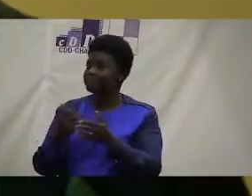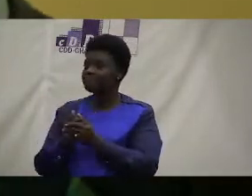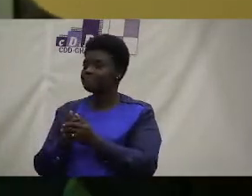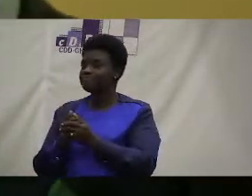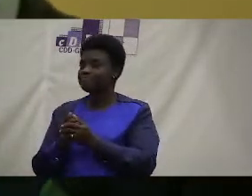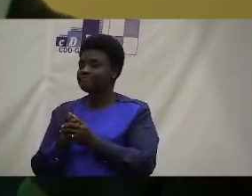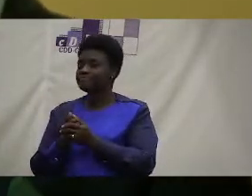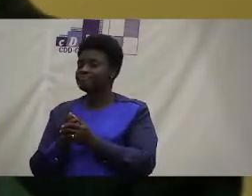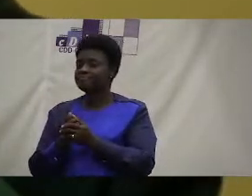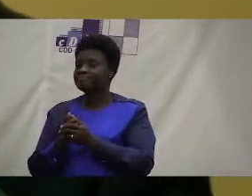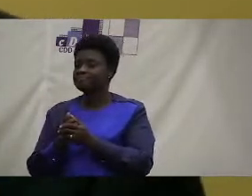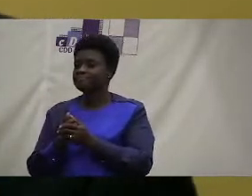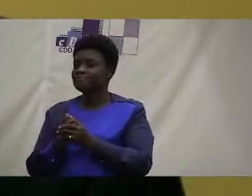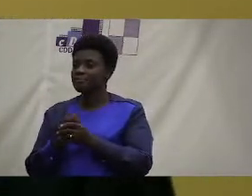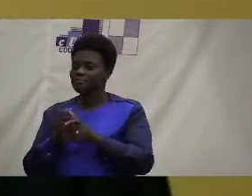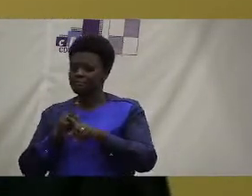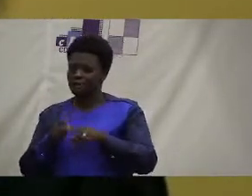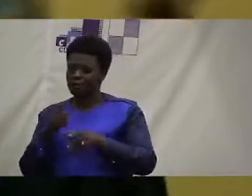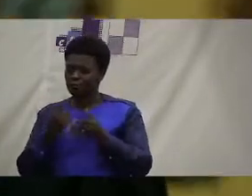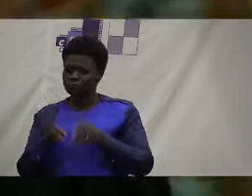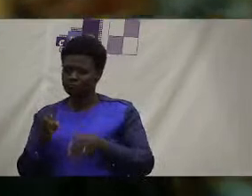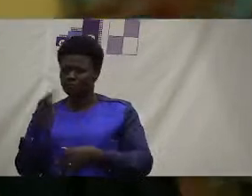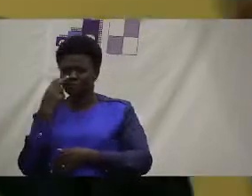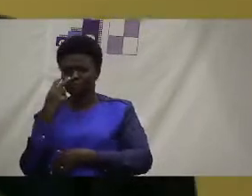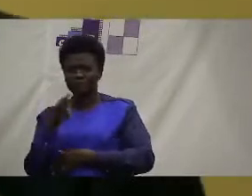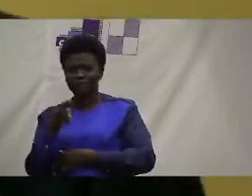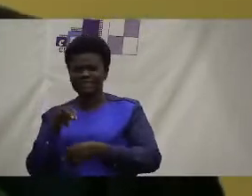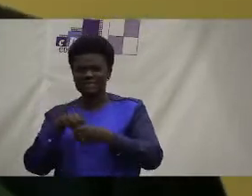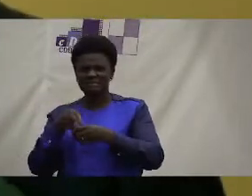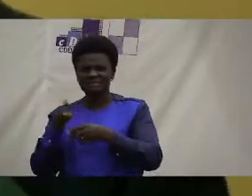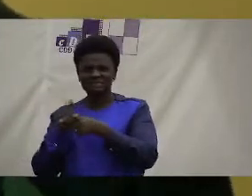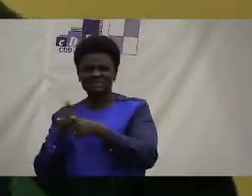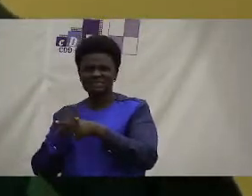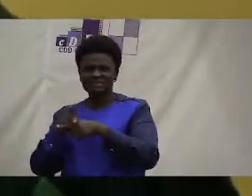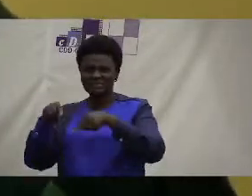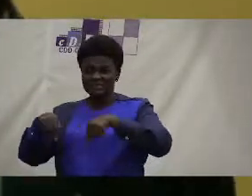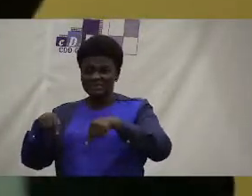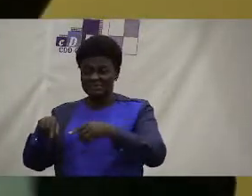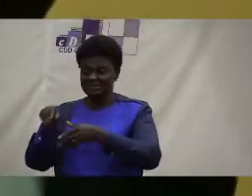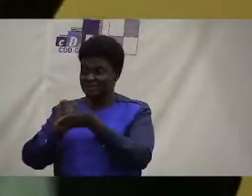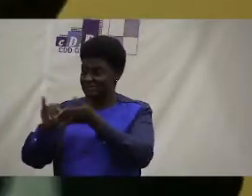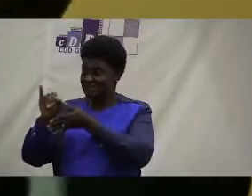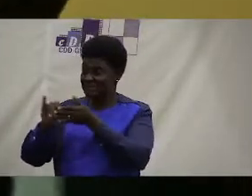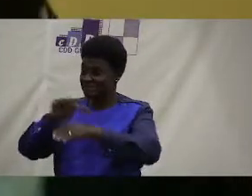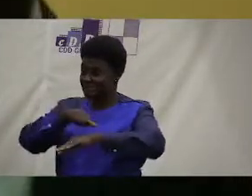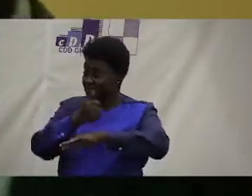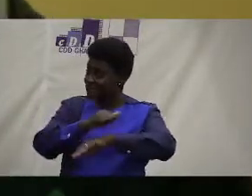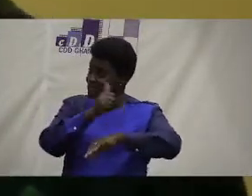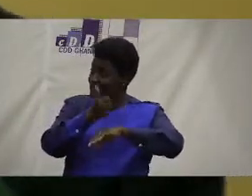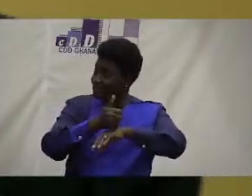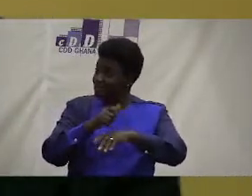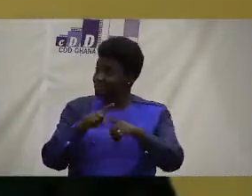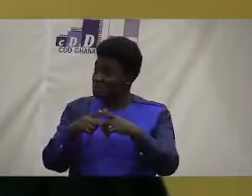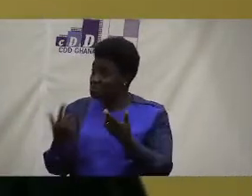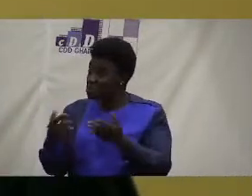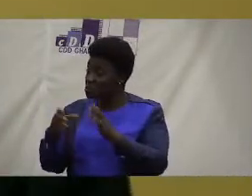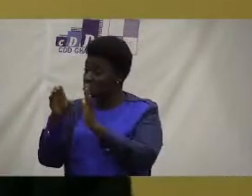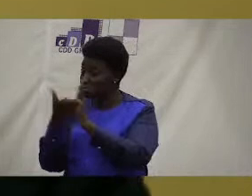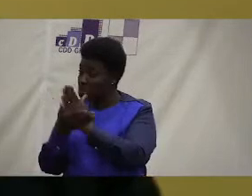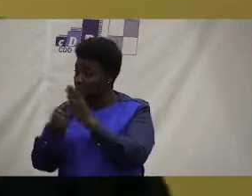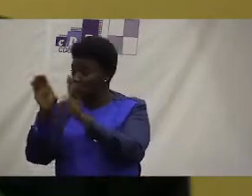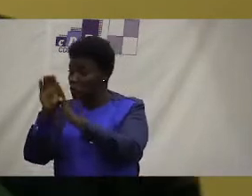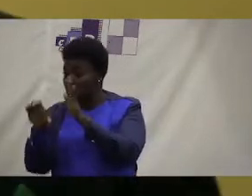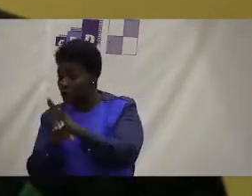accountable. But what you realize in practice is that most of these institutions that have been set up either by the constitution or